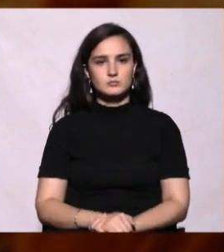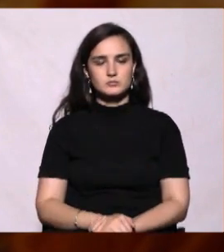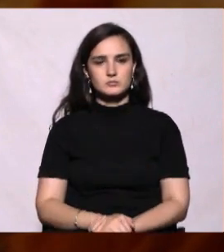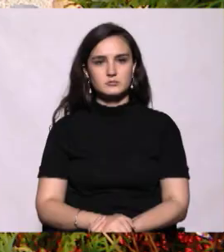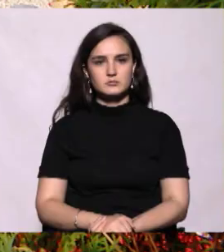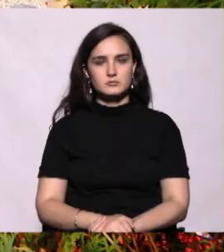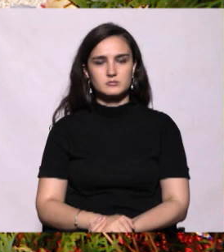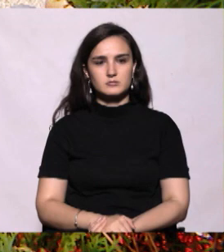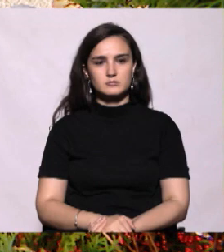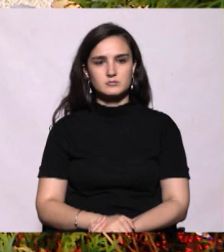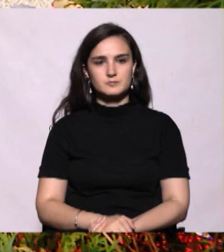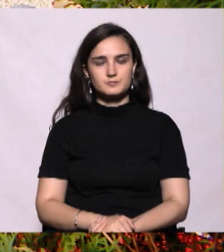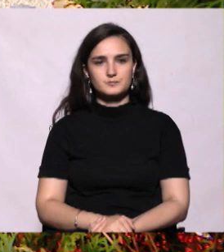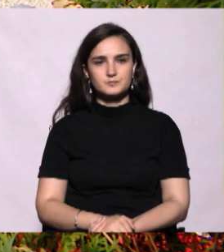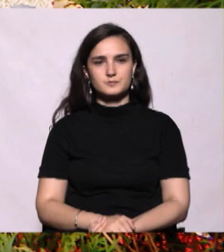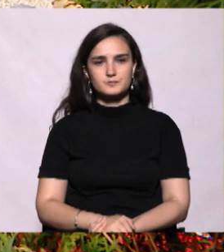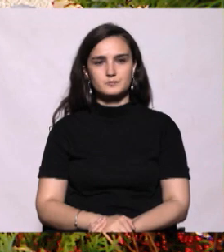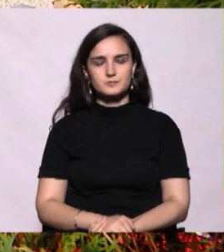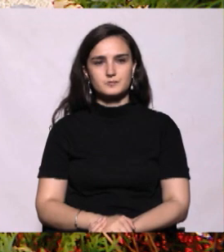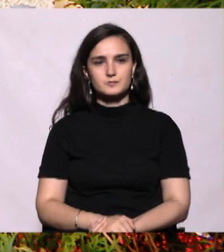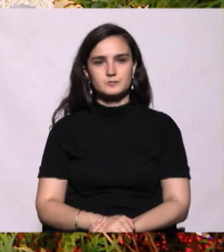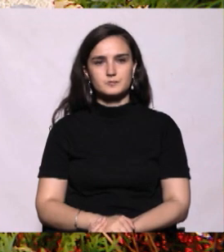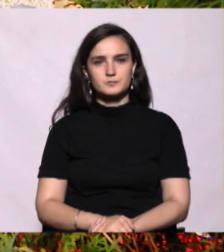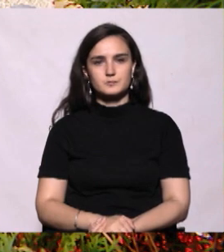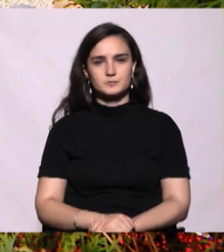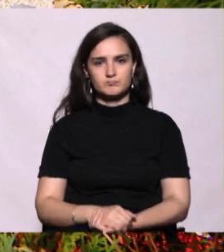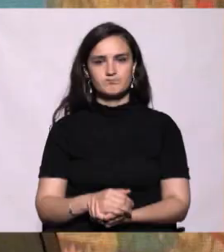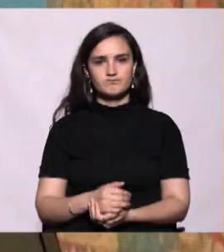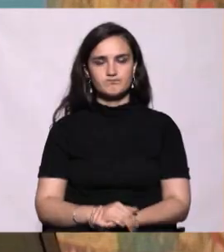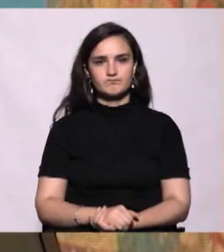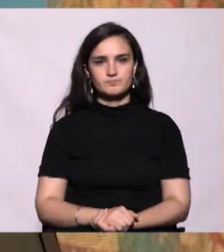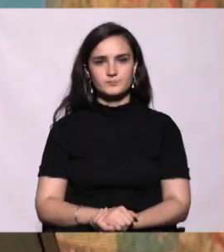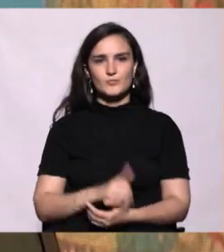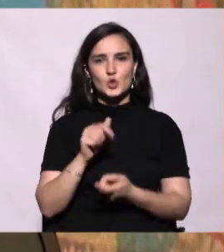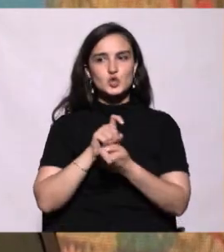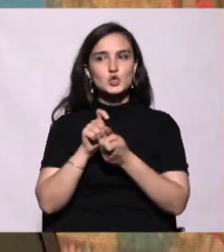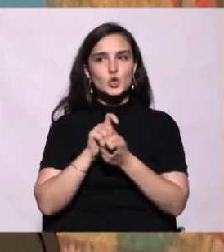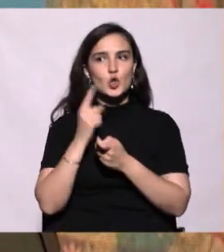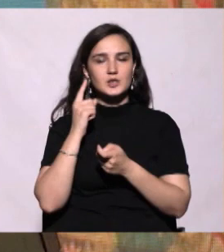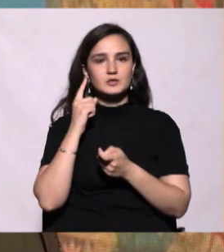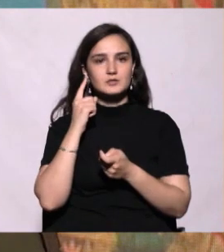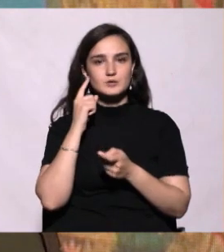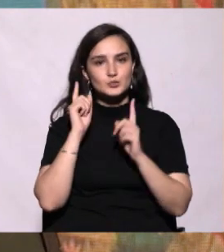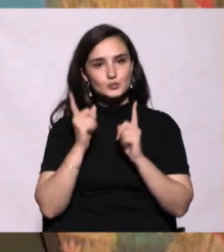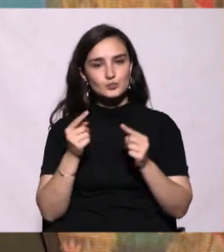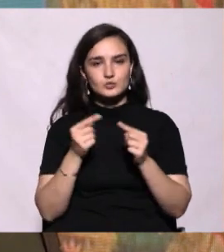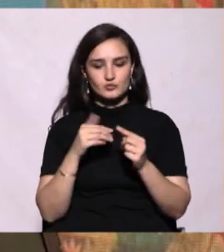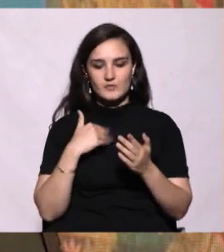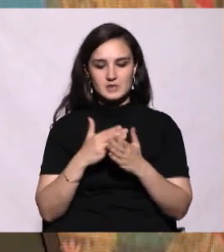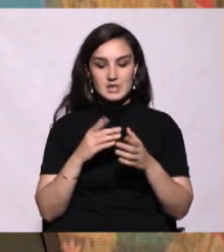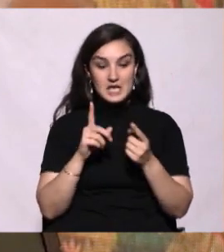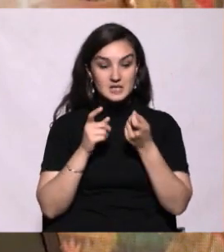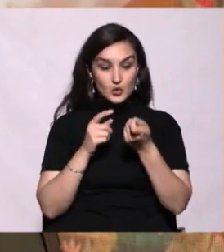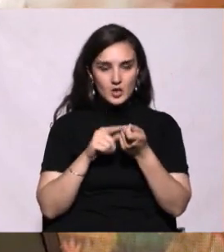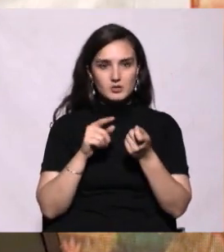think just like, I guess, gossips in our society, you have a small thing that